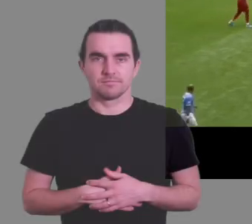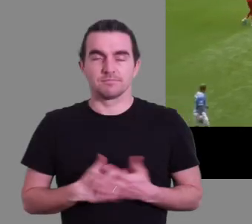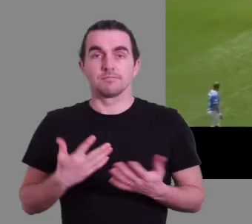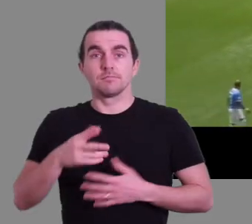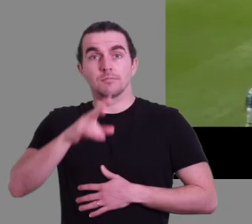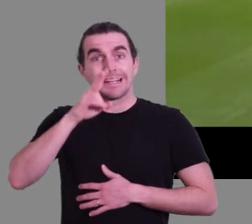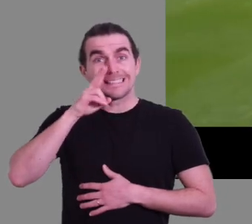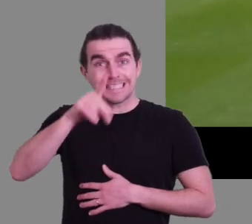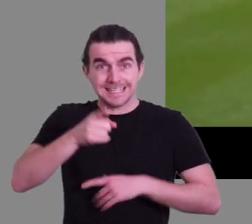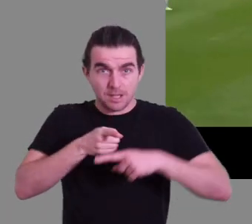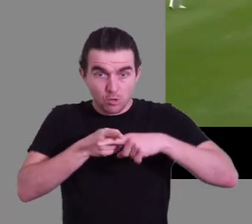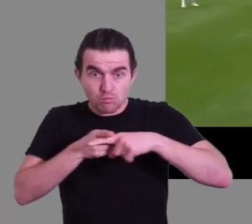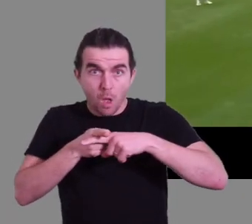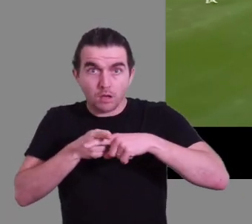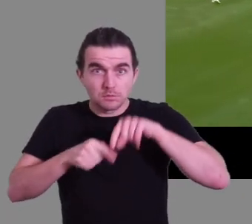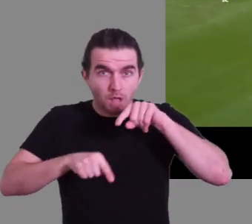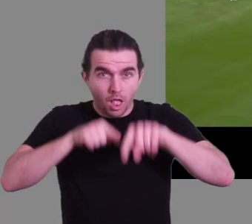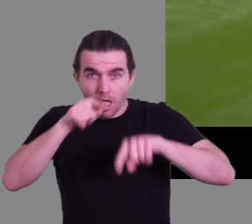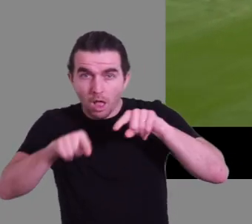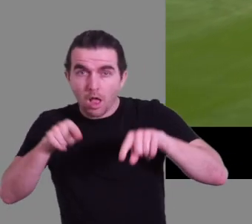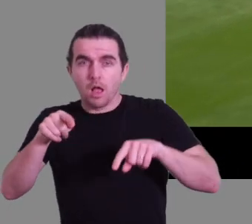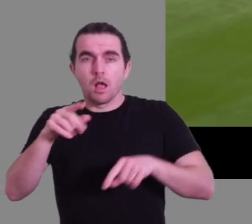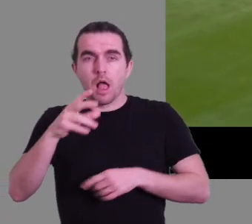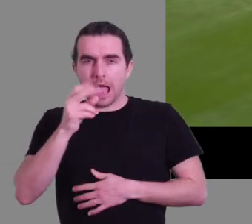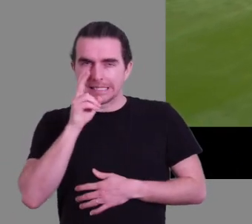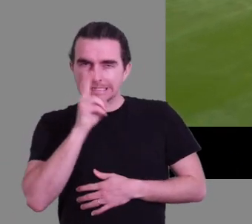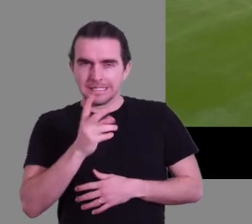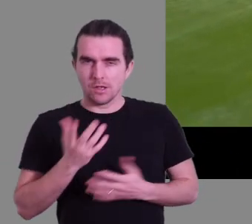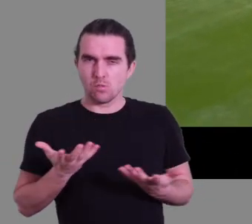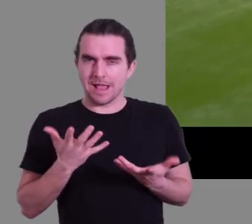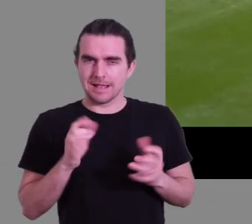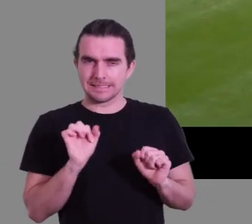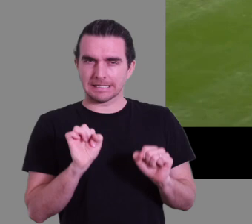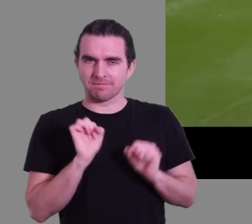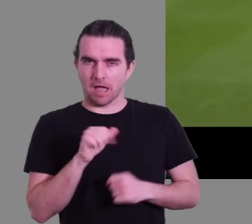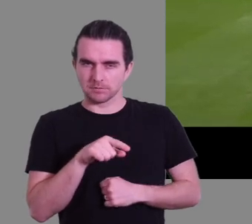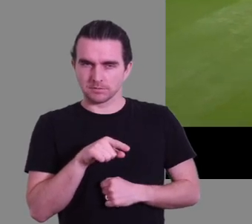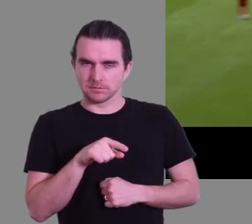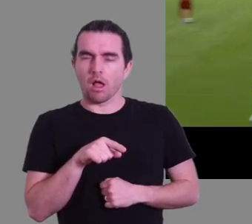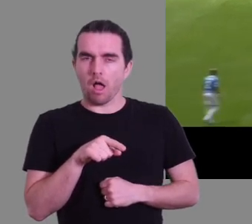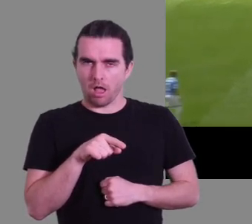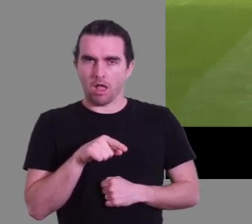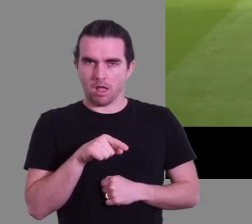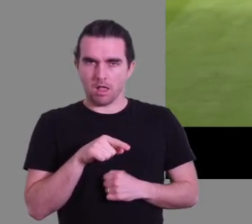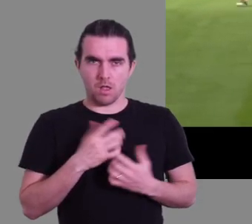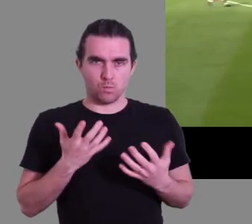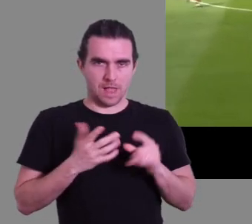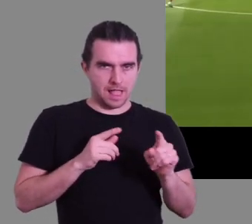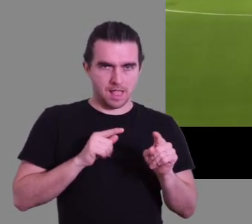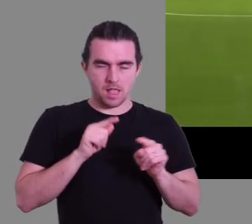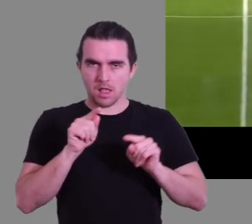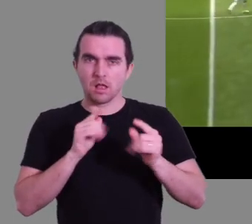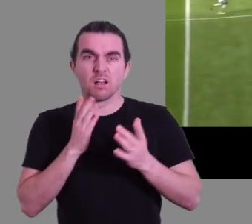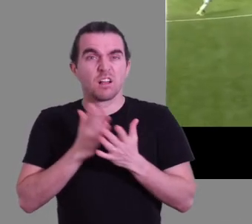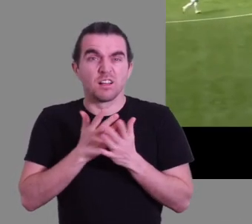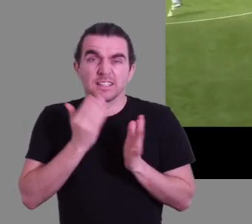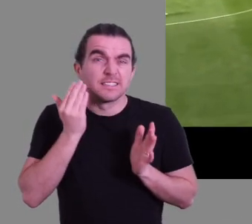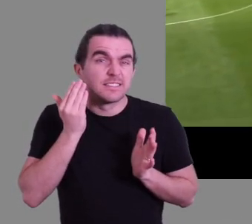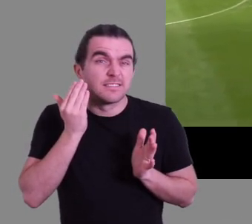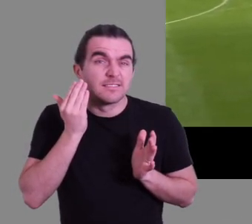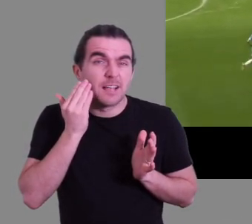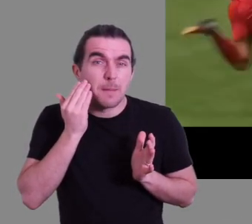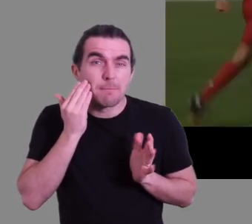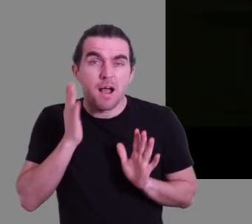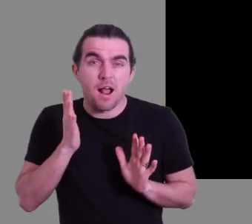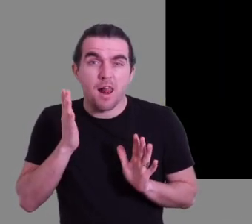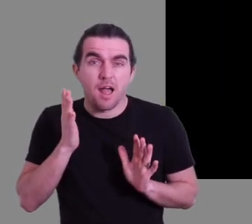And here you see the quadrant. You see here where the defender is in the circle, and how you can just a simple